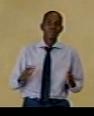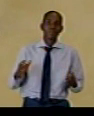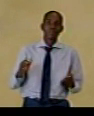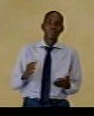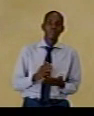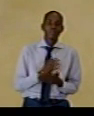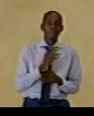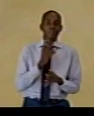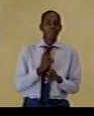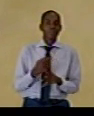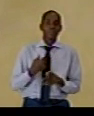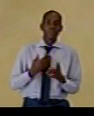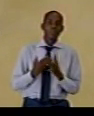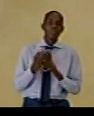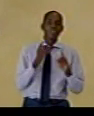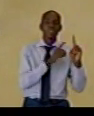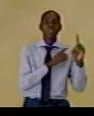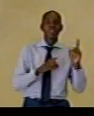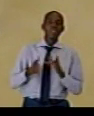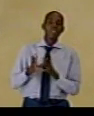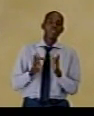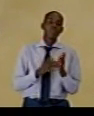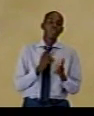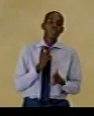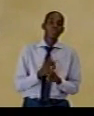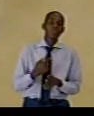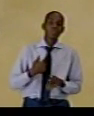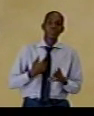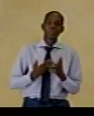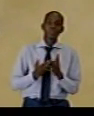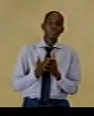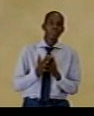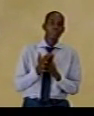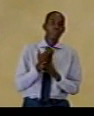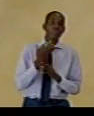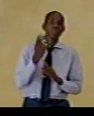Keep me through, Lord Jesus, keep me through.